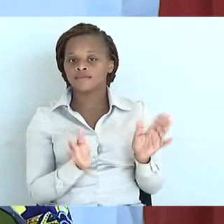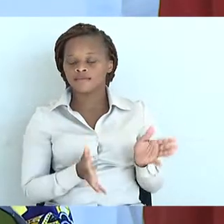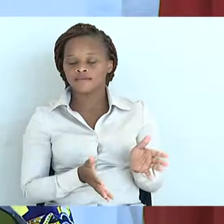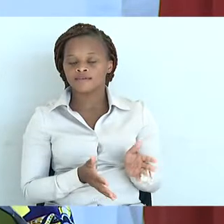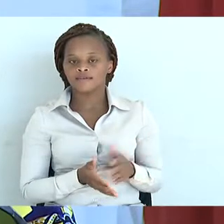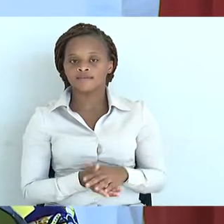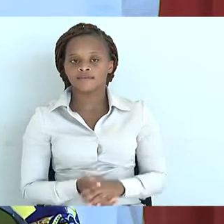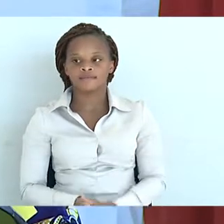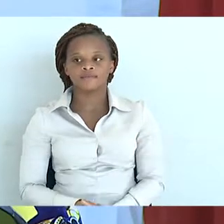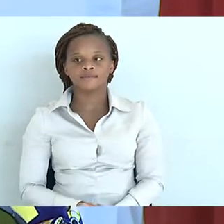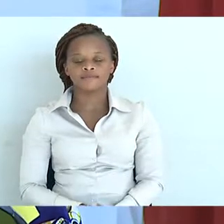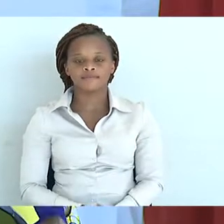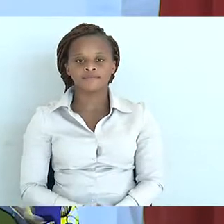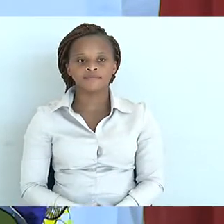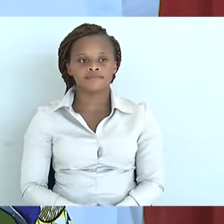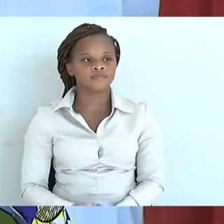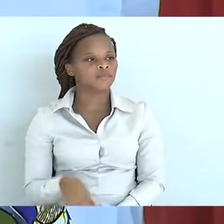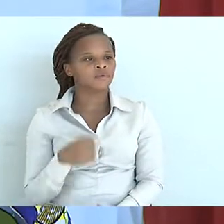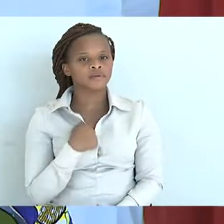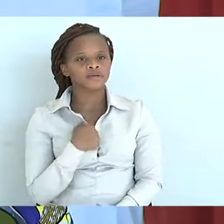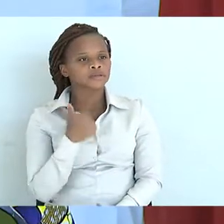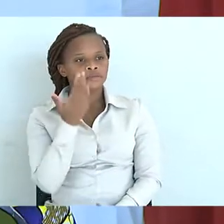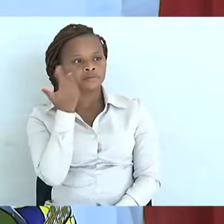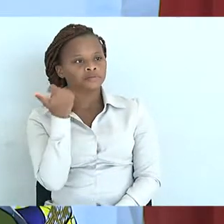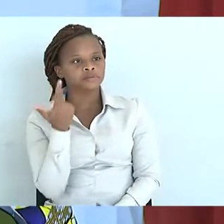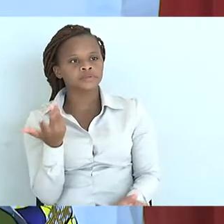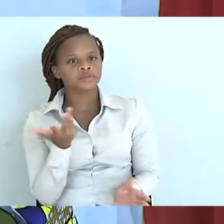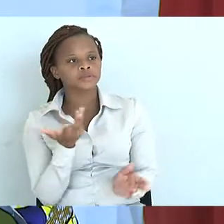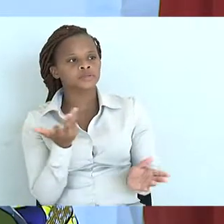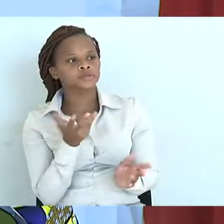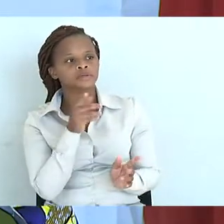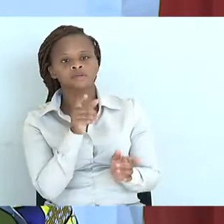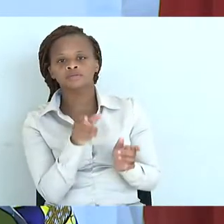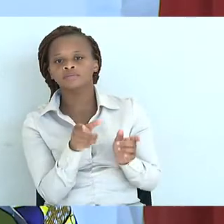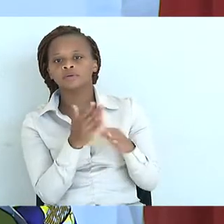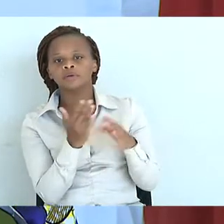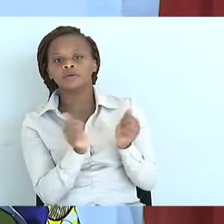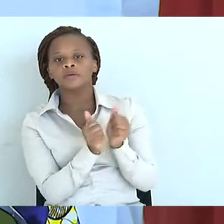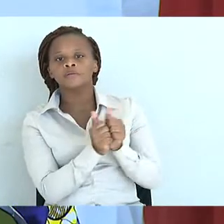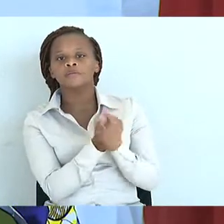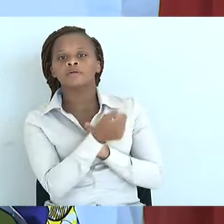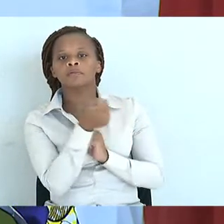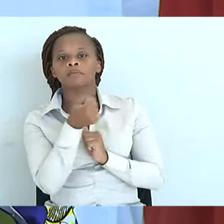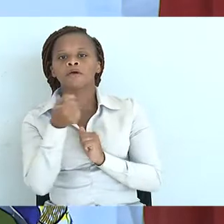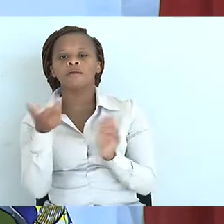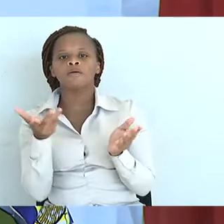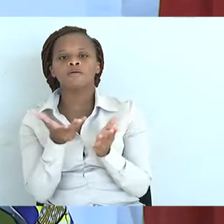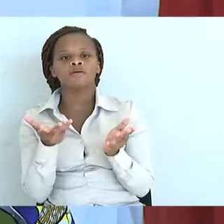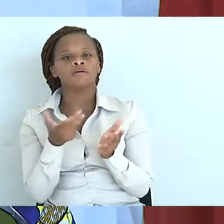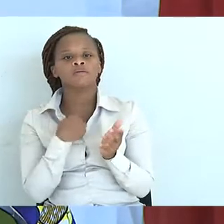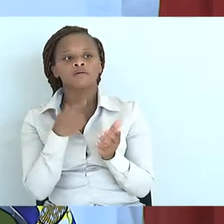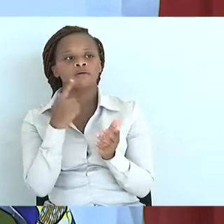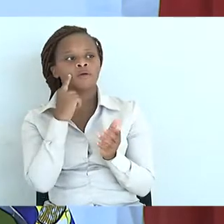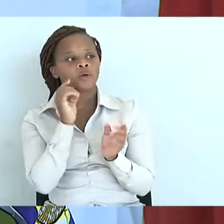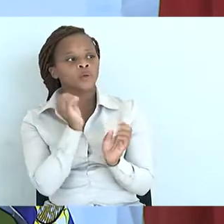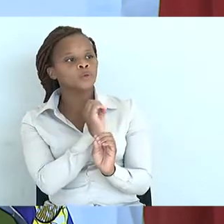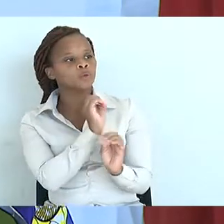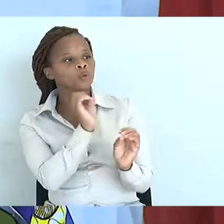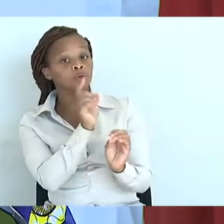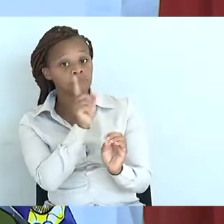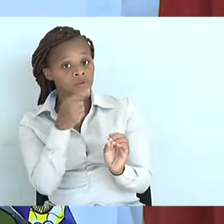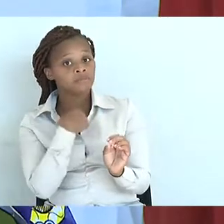I don't see where the colleagues with the roving mics are, but I hope they are ready.